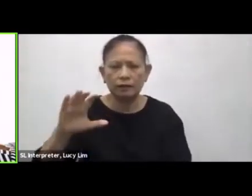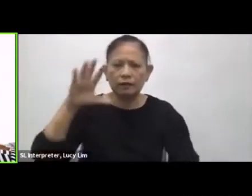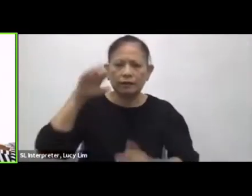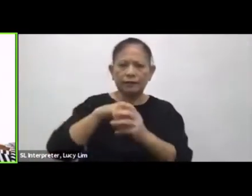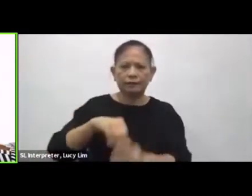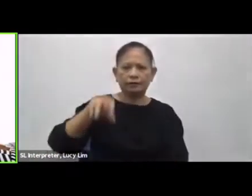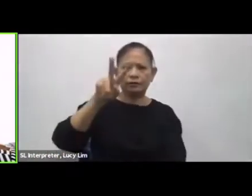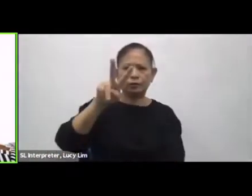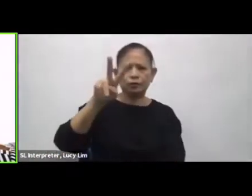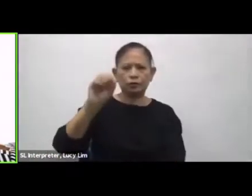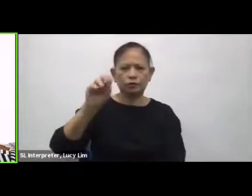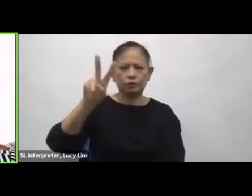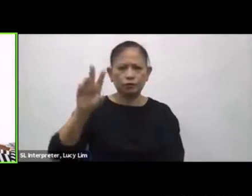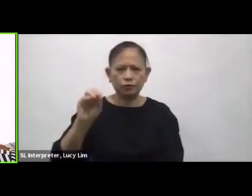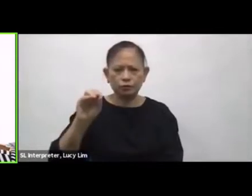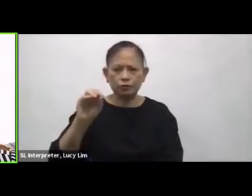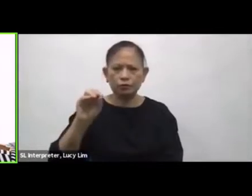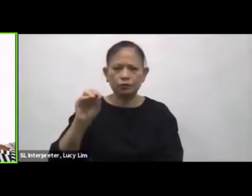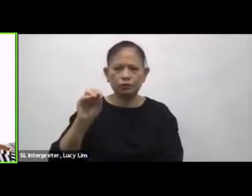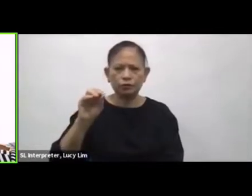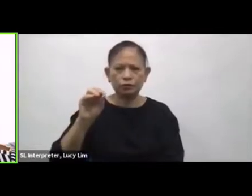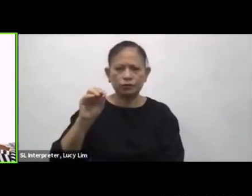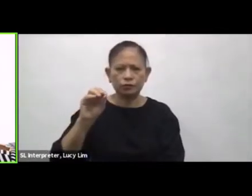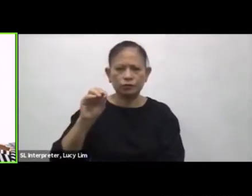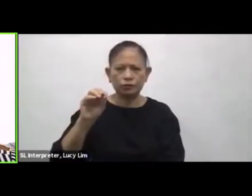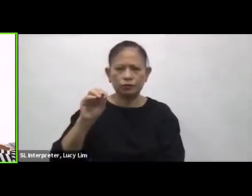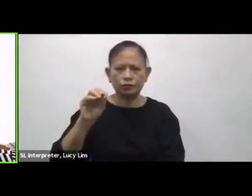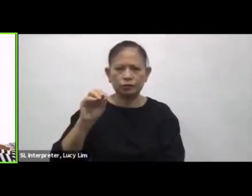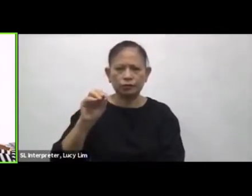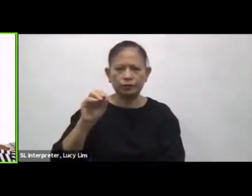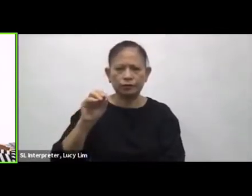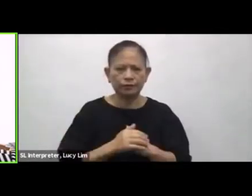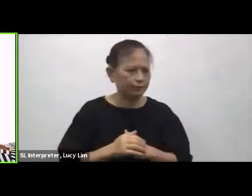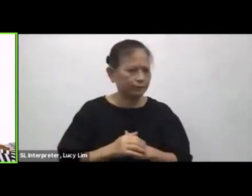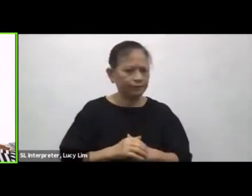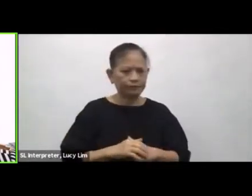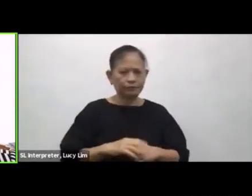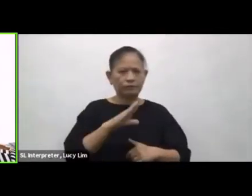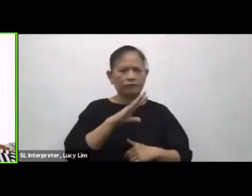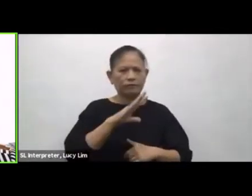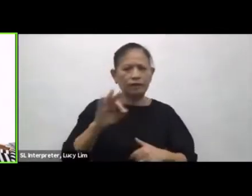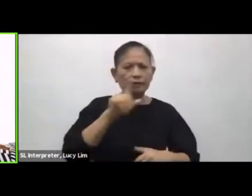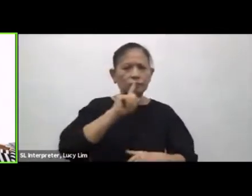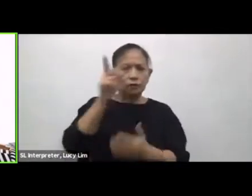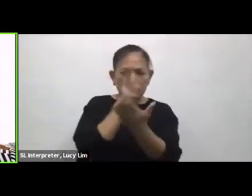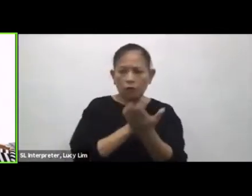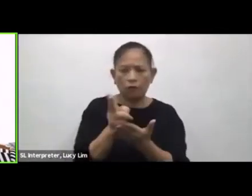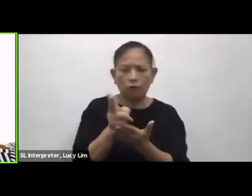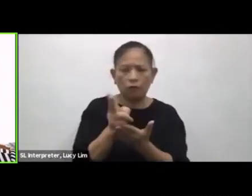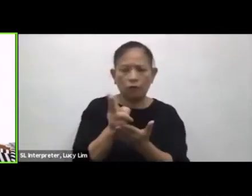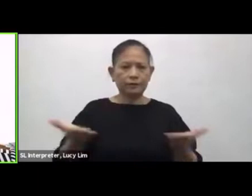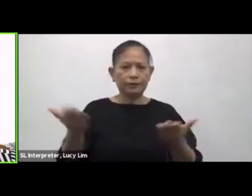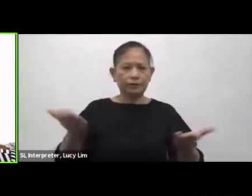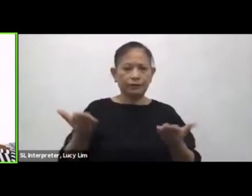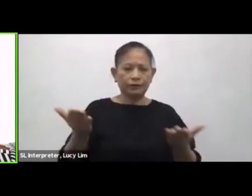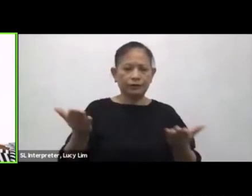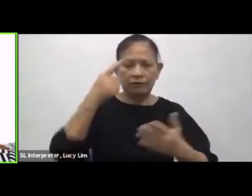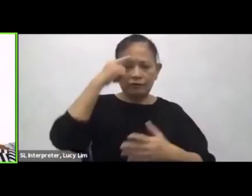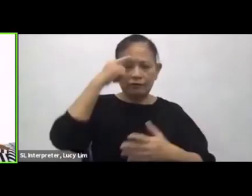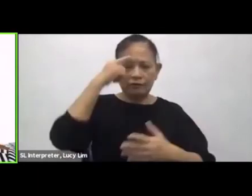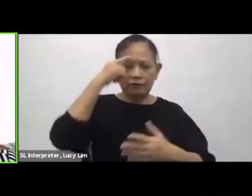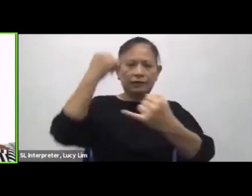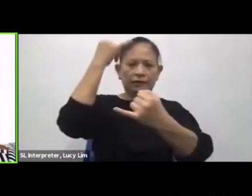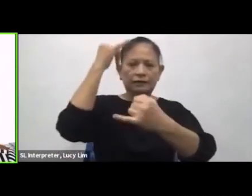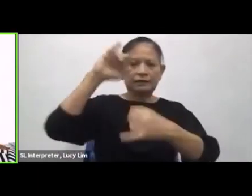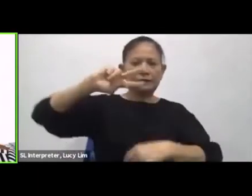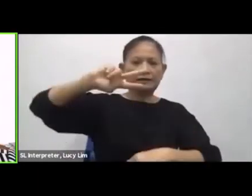theme, Orange the World, Find, Respond, Prevent, Collect. I'm truly honored to be with you in this second last